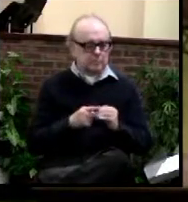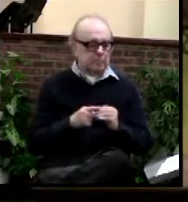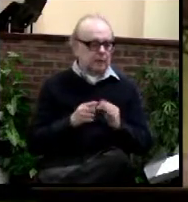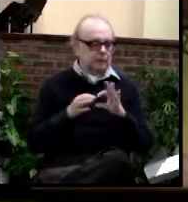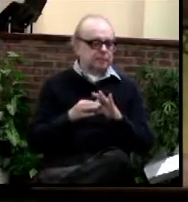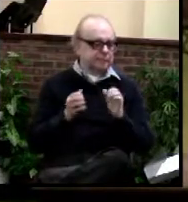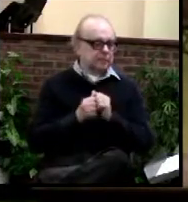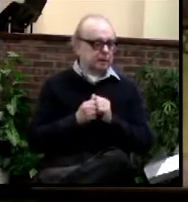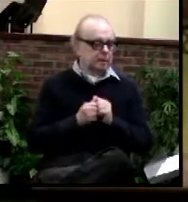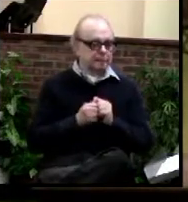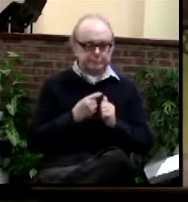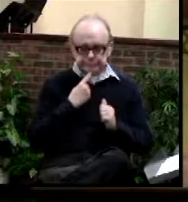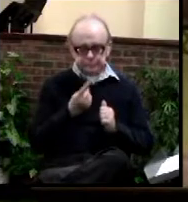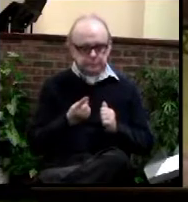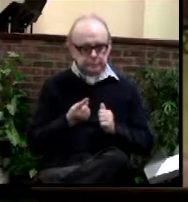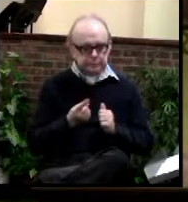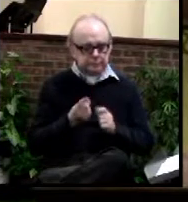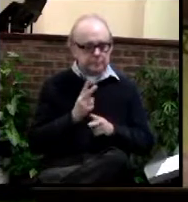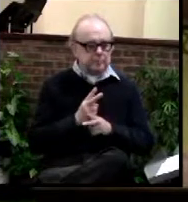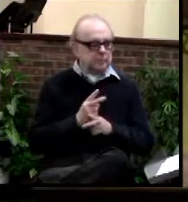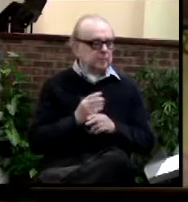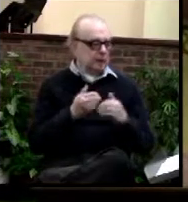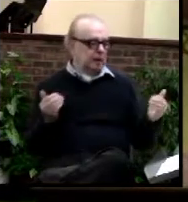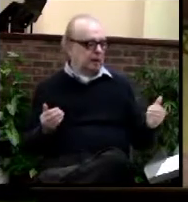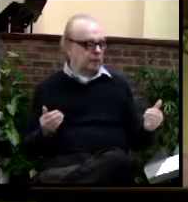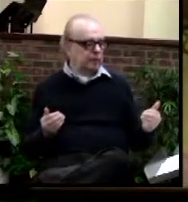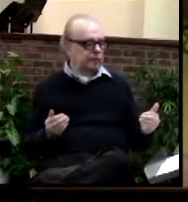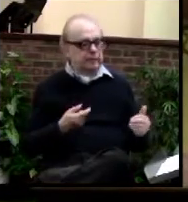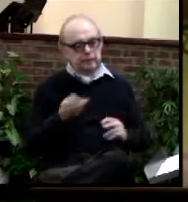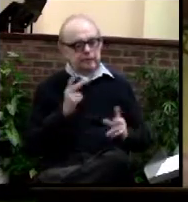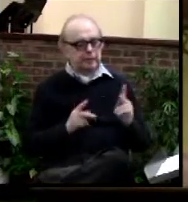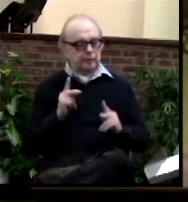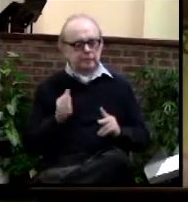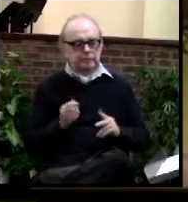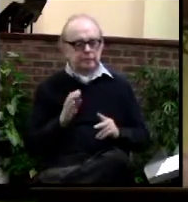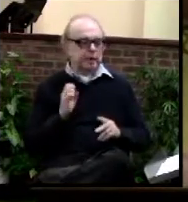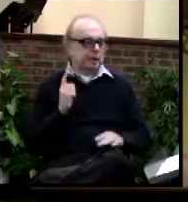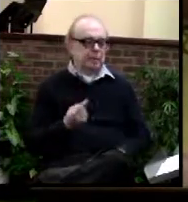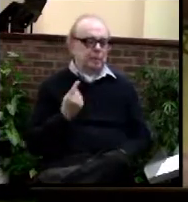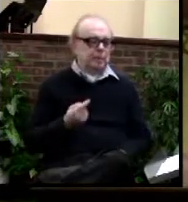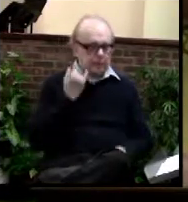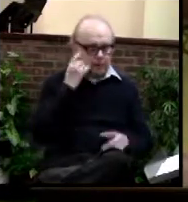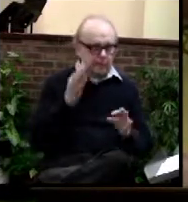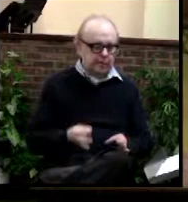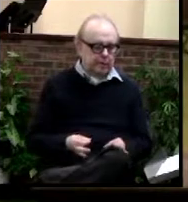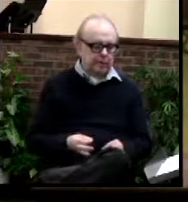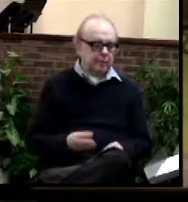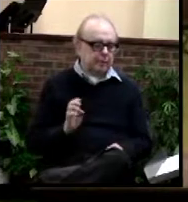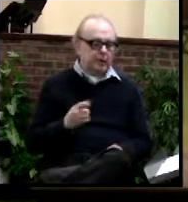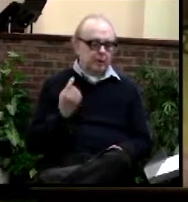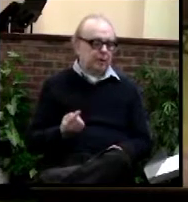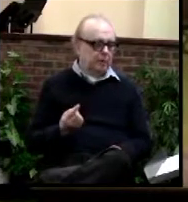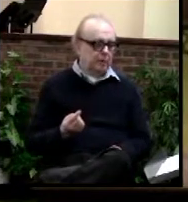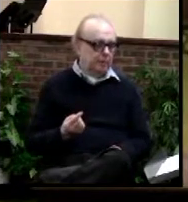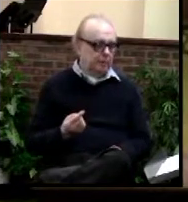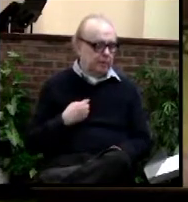he's not saying isolate yourself to be just you. Because if you decide to be a hermit and just you, then you have